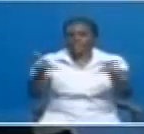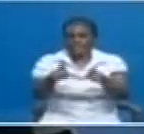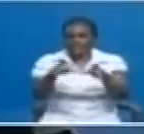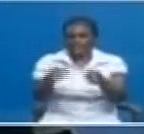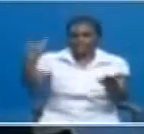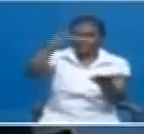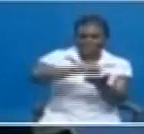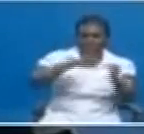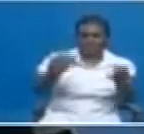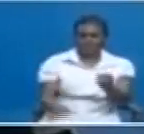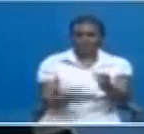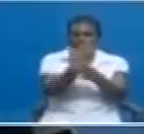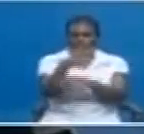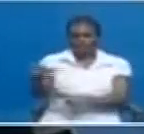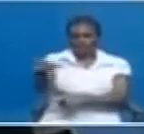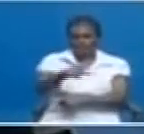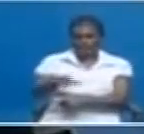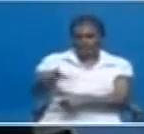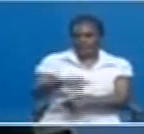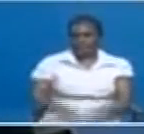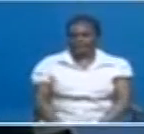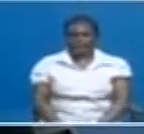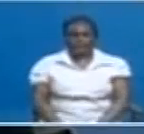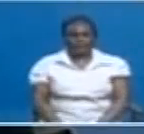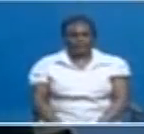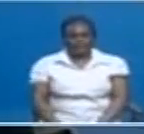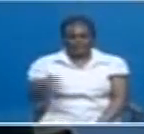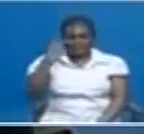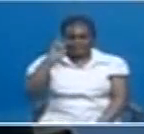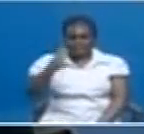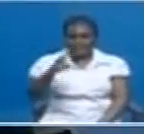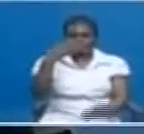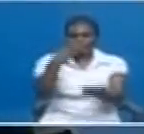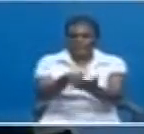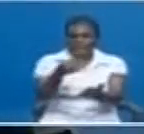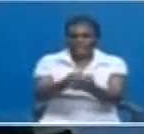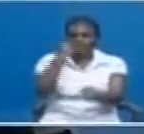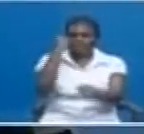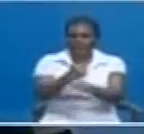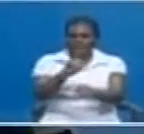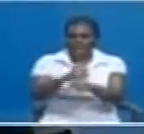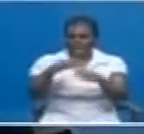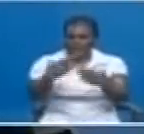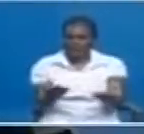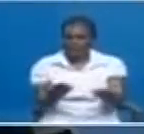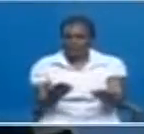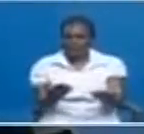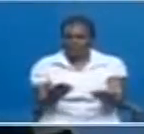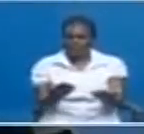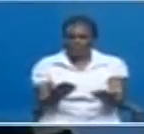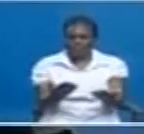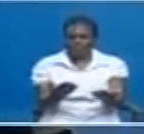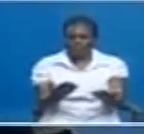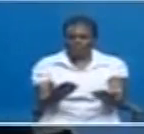import or produce goods locally. And now let's take a look at how the Kenyan markets did perform and how the Kenyan